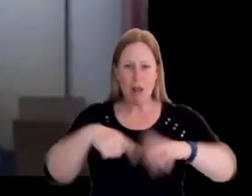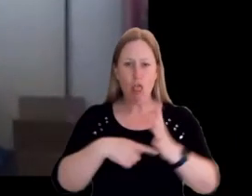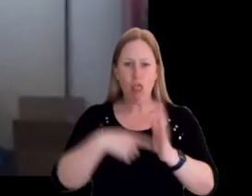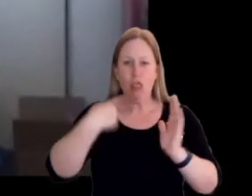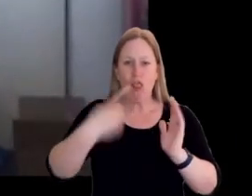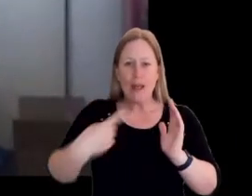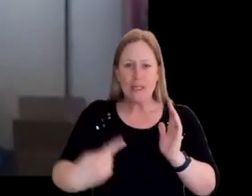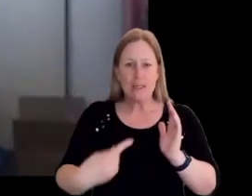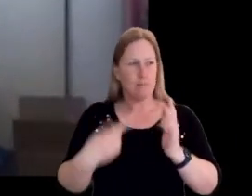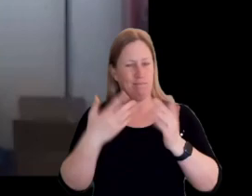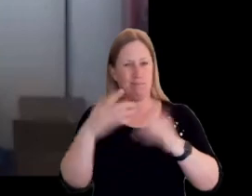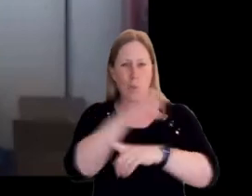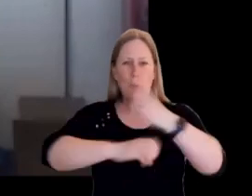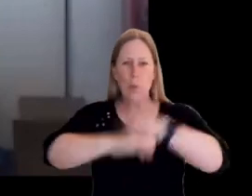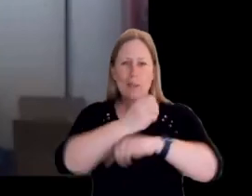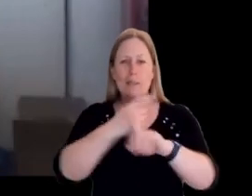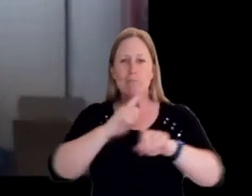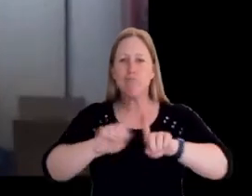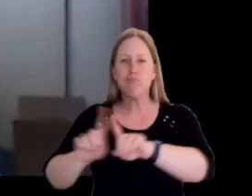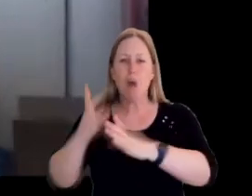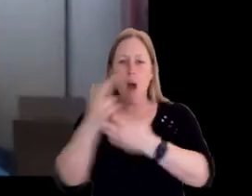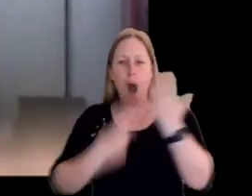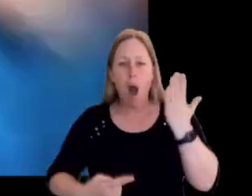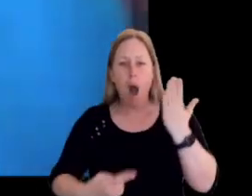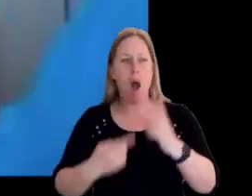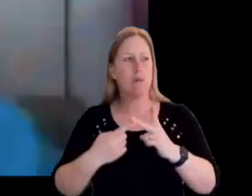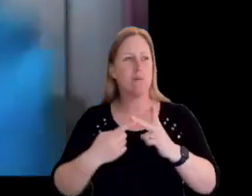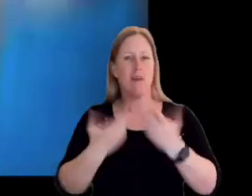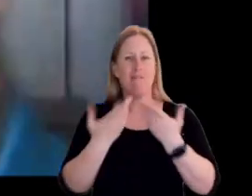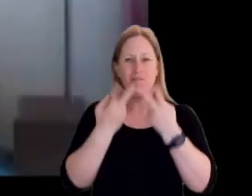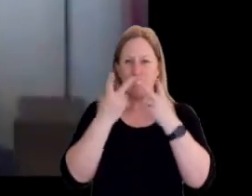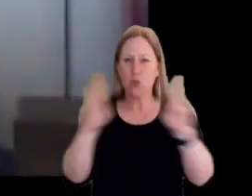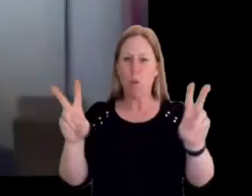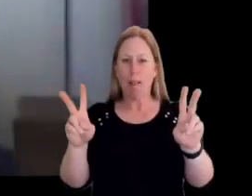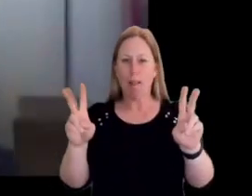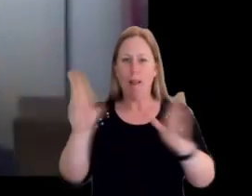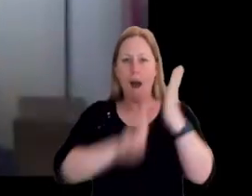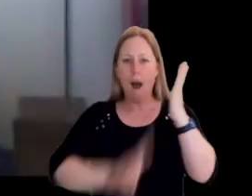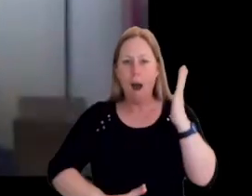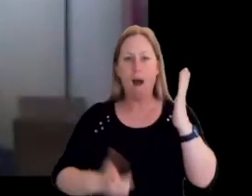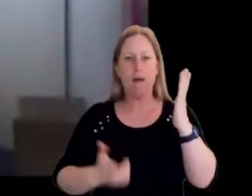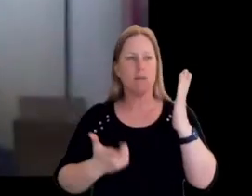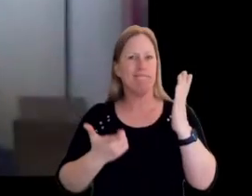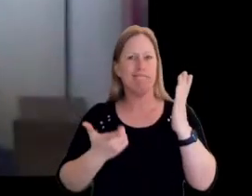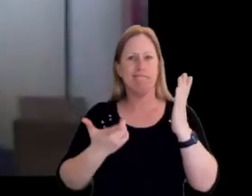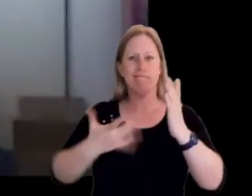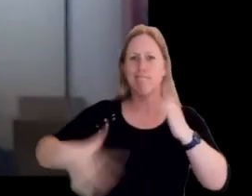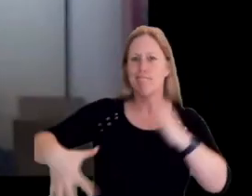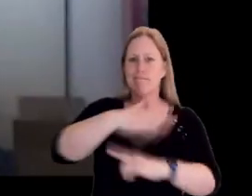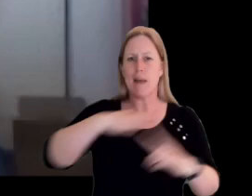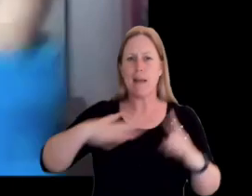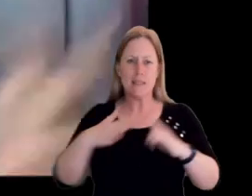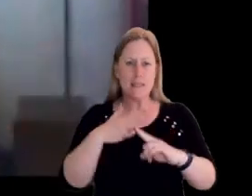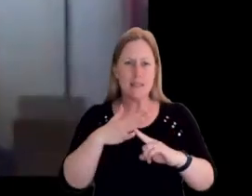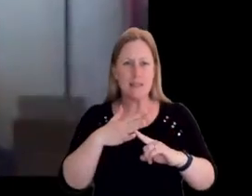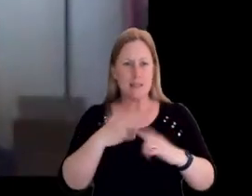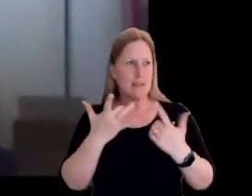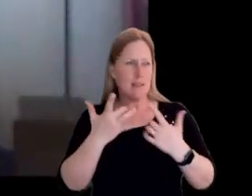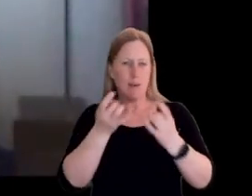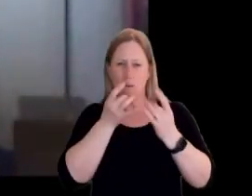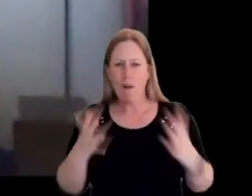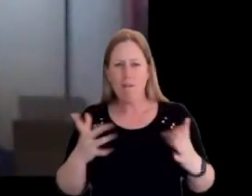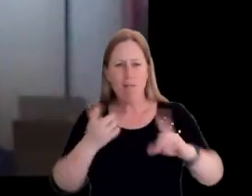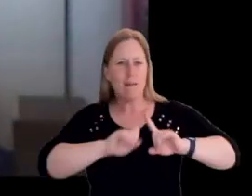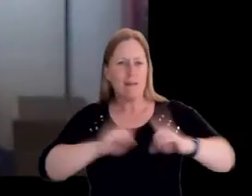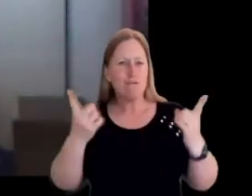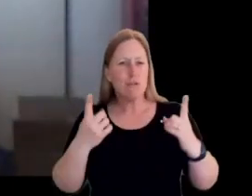is a community artwork, visual artwork, like space. And they like, it's just a really